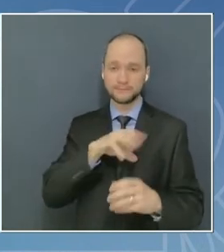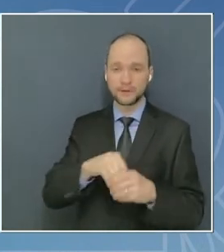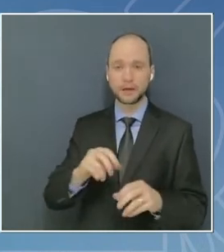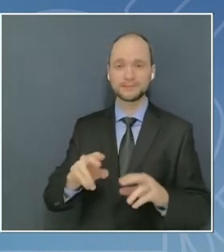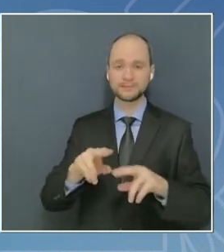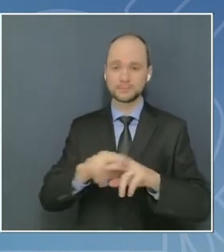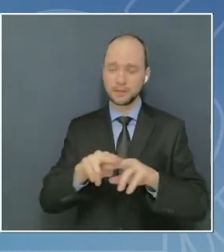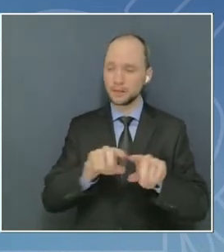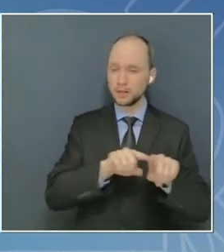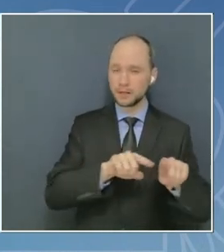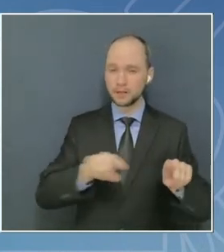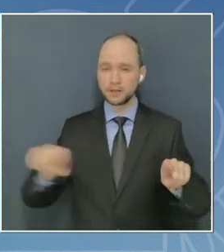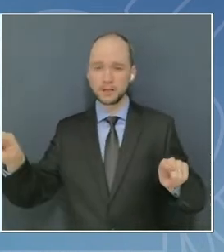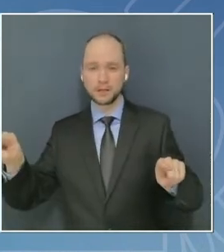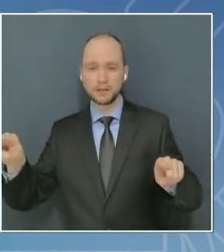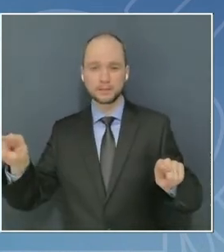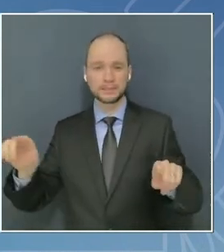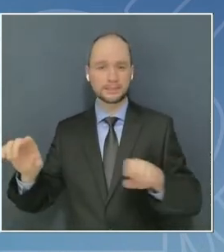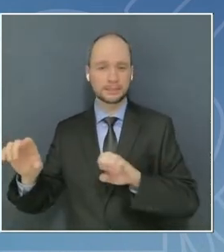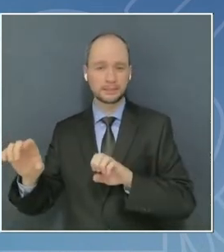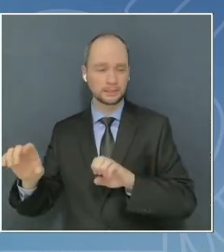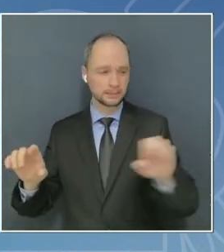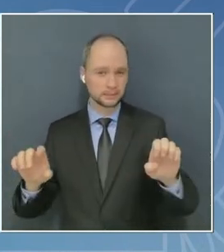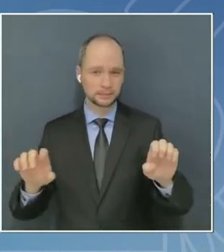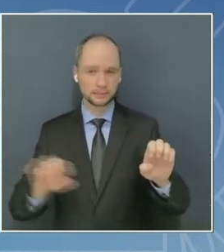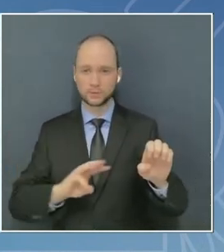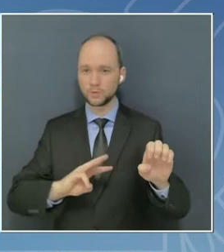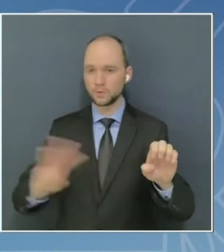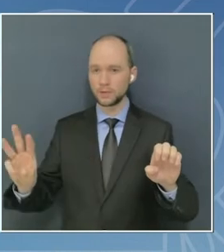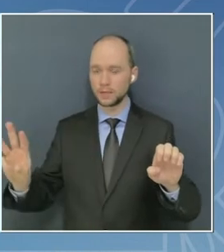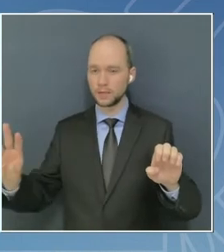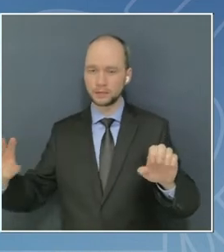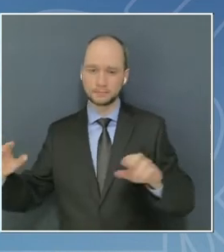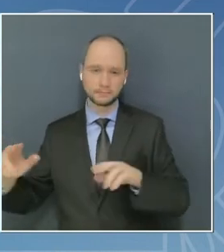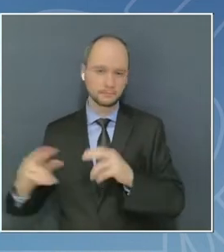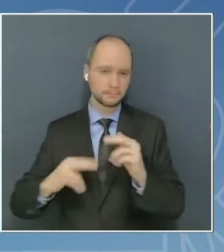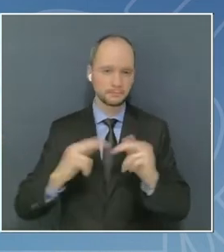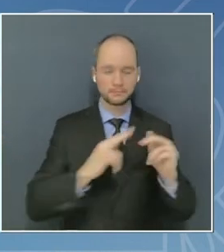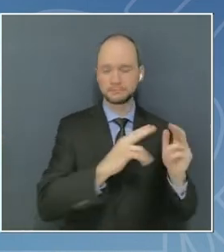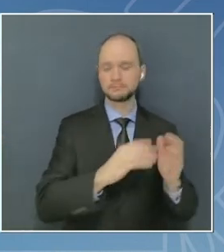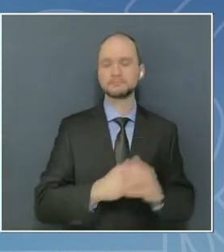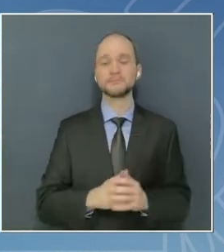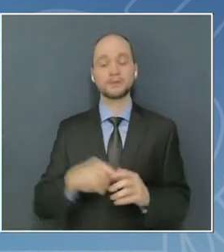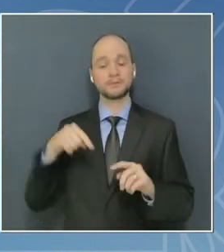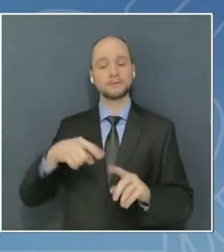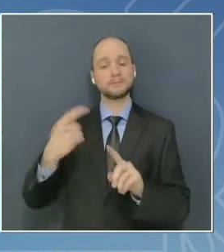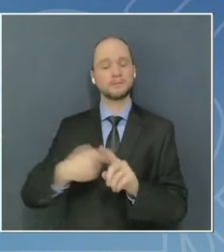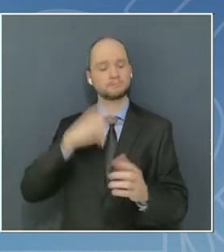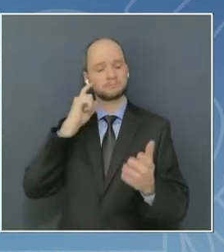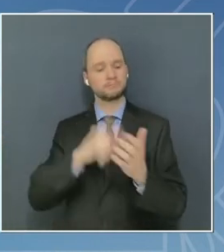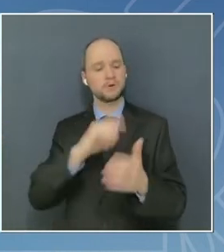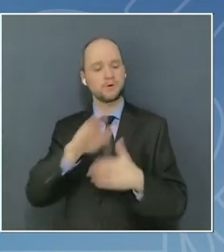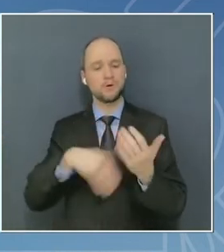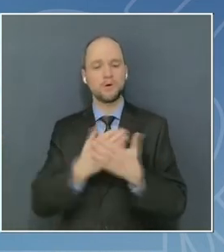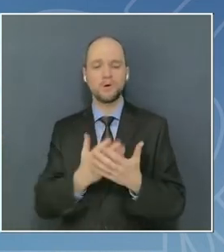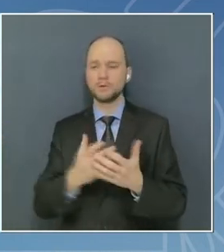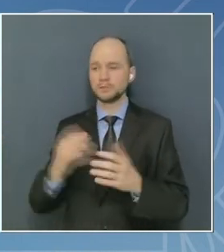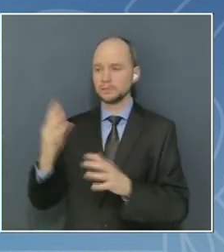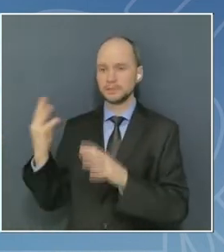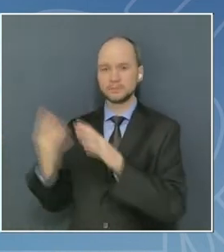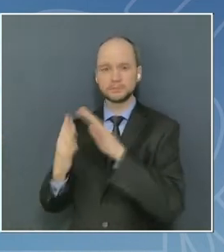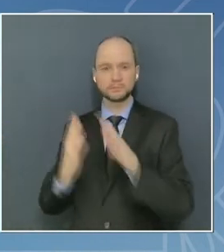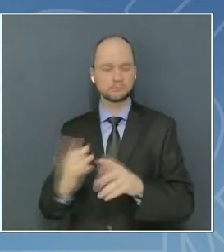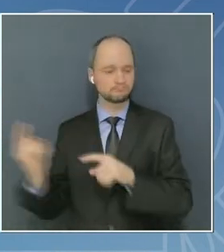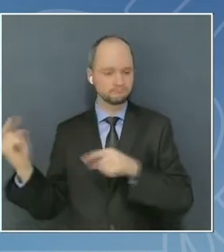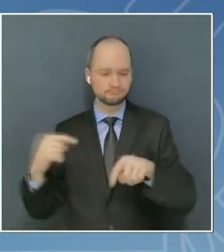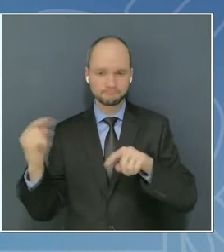celebrating Asian Pacific American Heritage Month, we are reminded of all those contributions of Asian immigrants who've come to our shores and from faraway